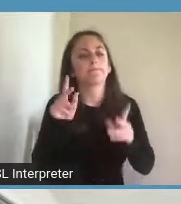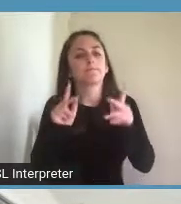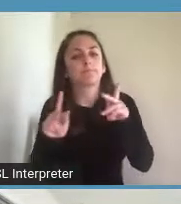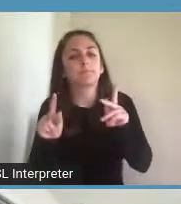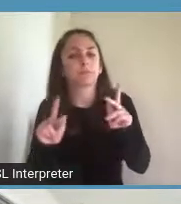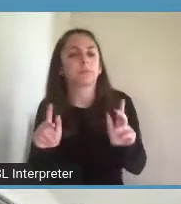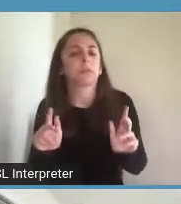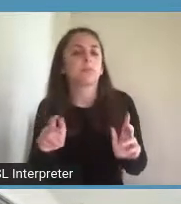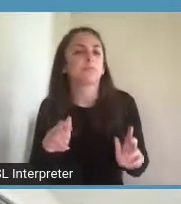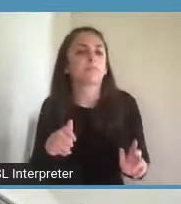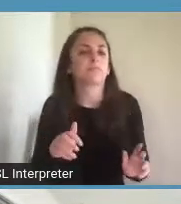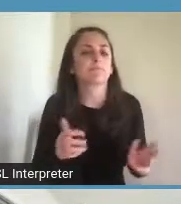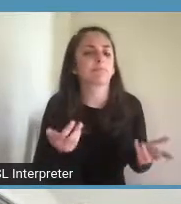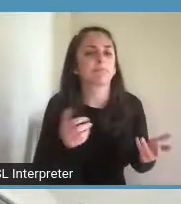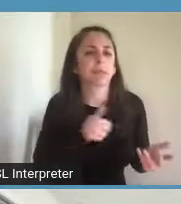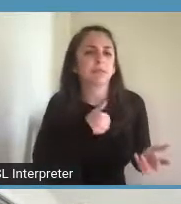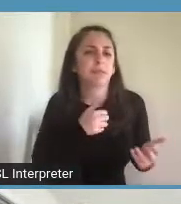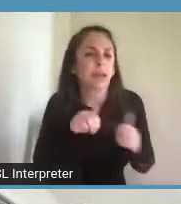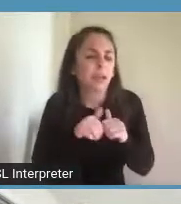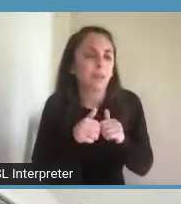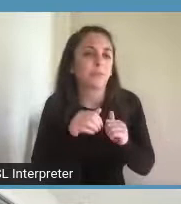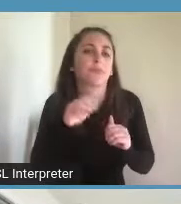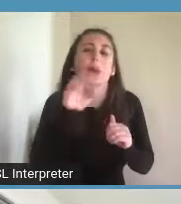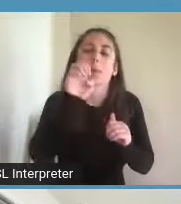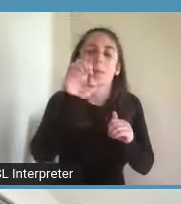that top area.